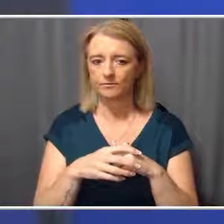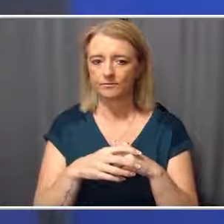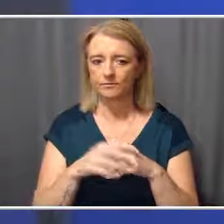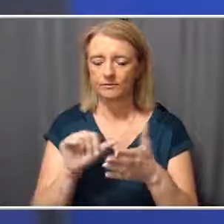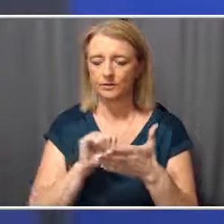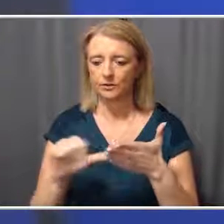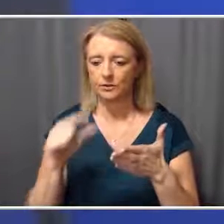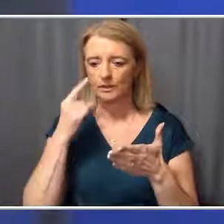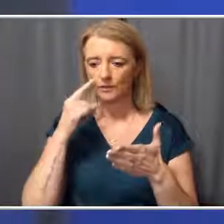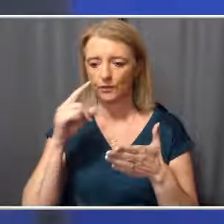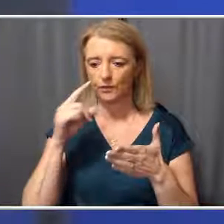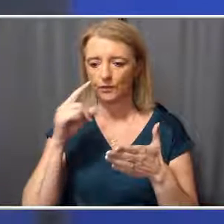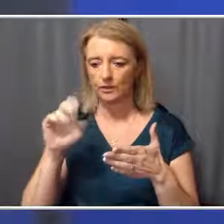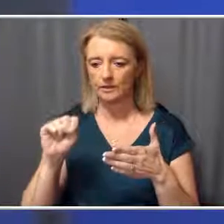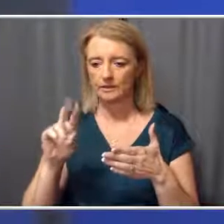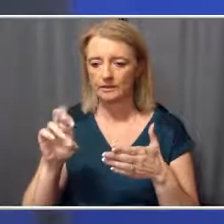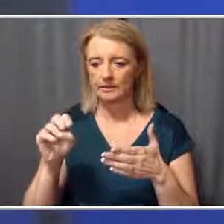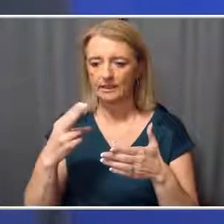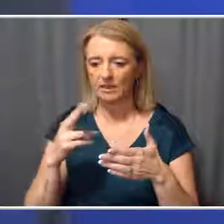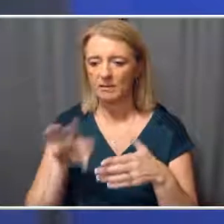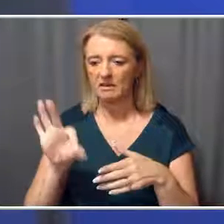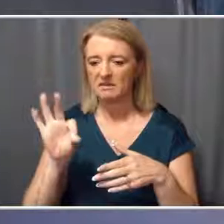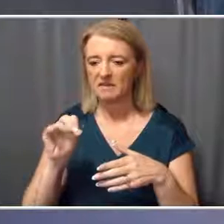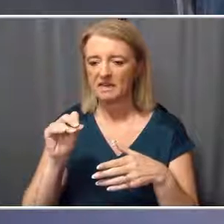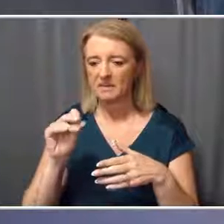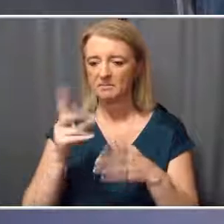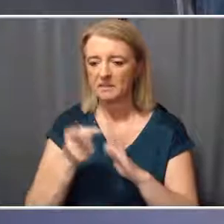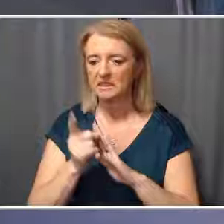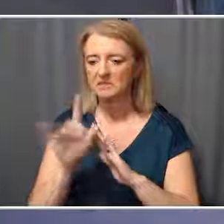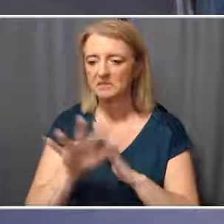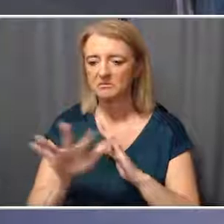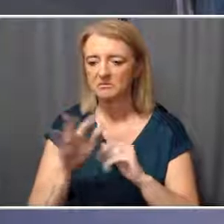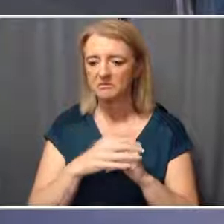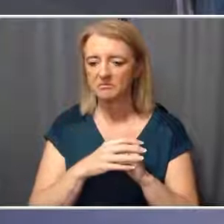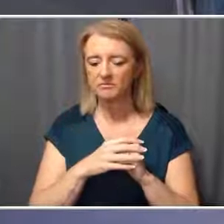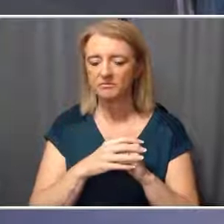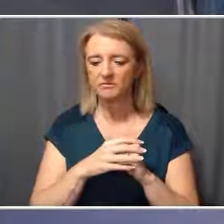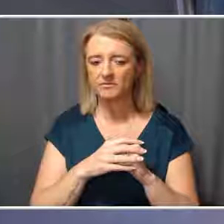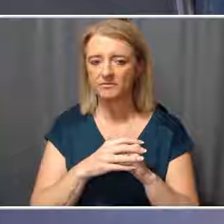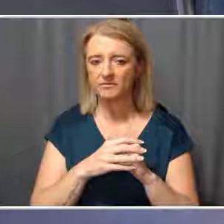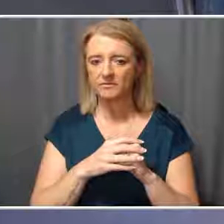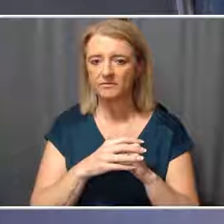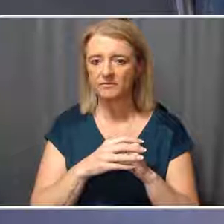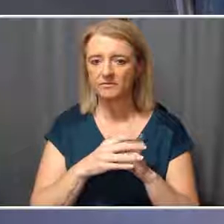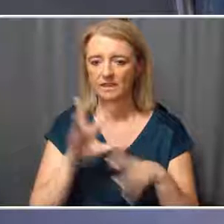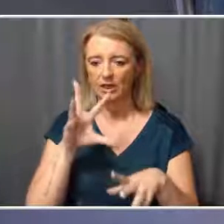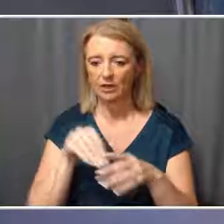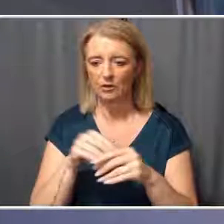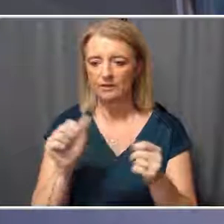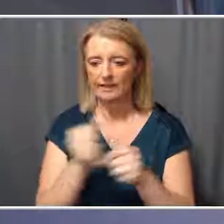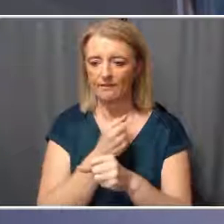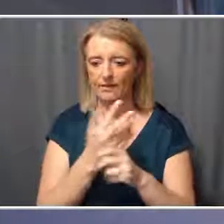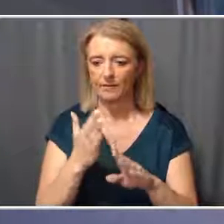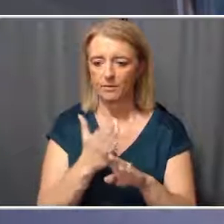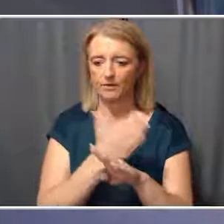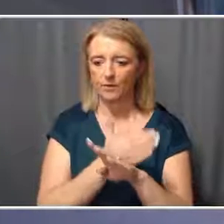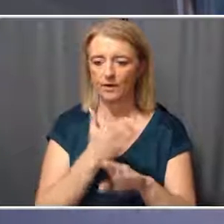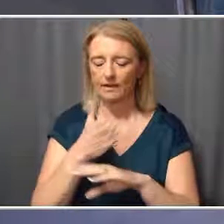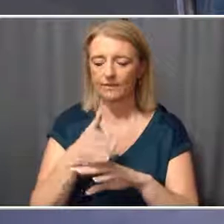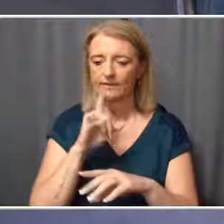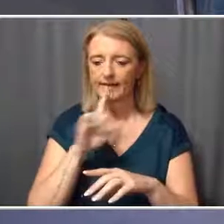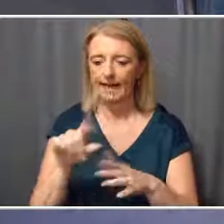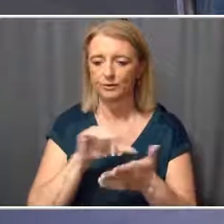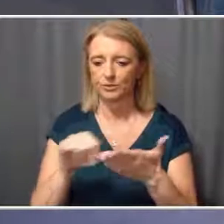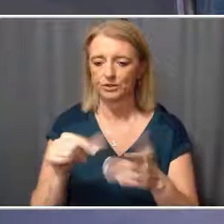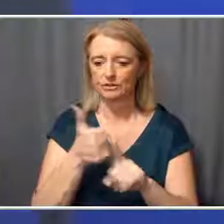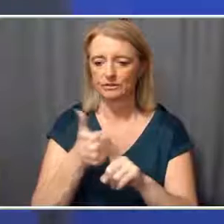almost some rebound headaches right after surgery, just because we've gone and monkeyed with those nerves that are already kind of grumpy and can sensitize patients.